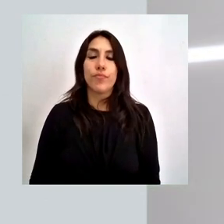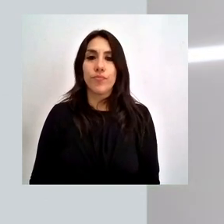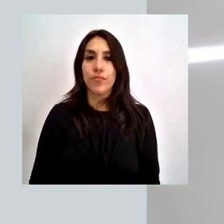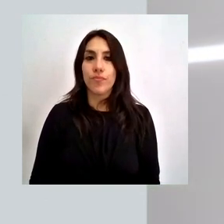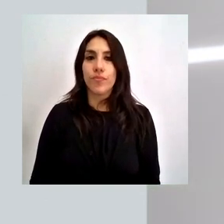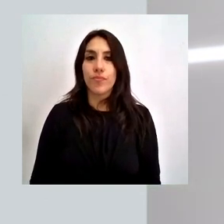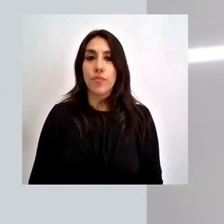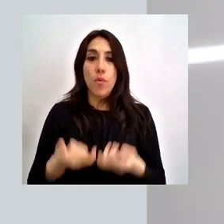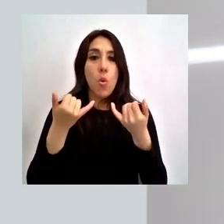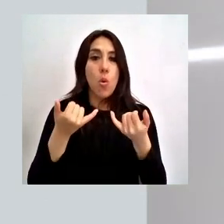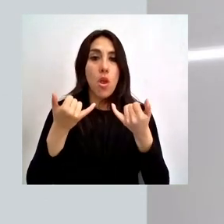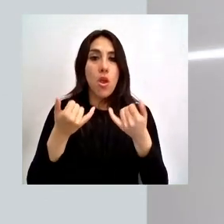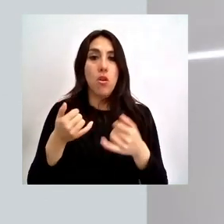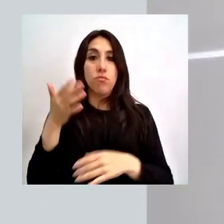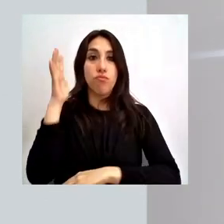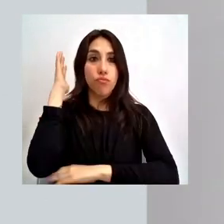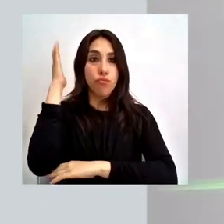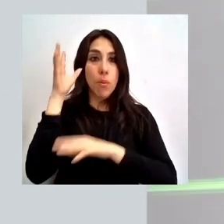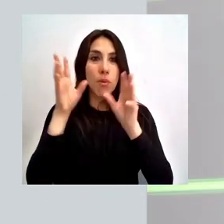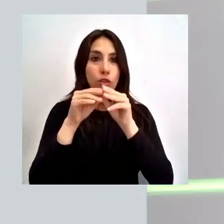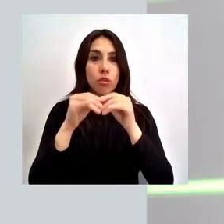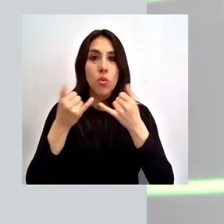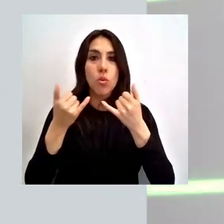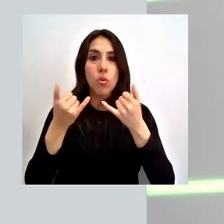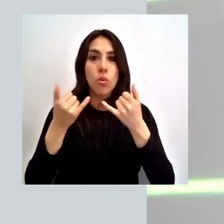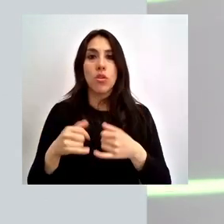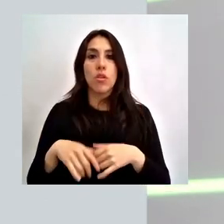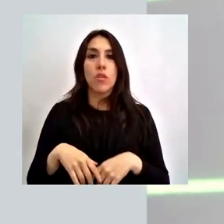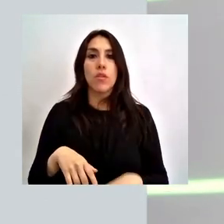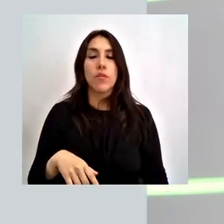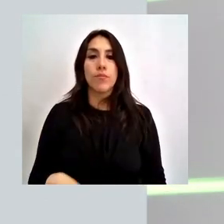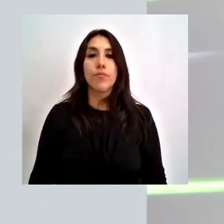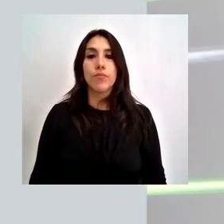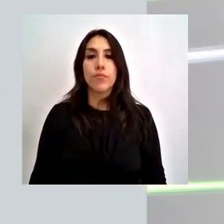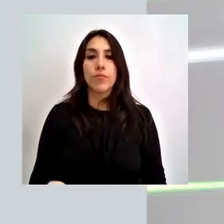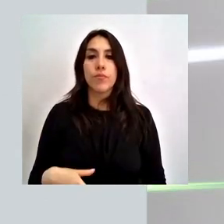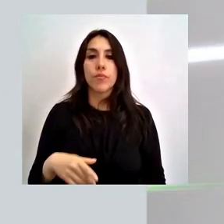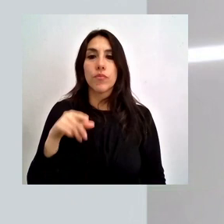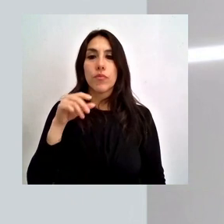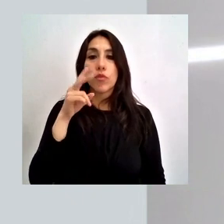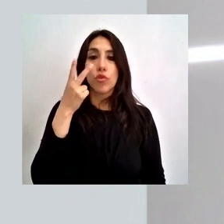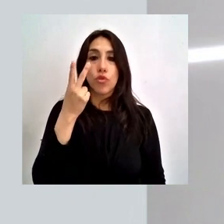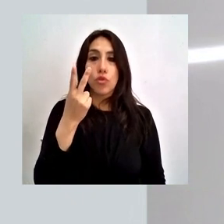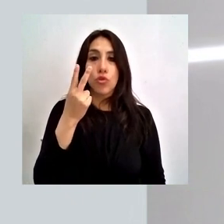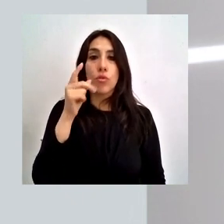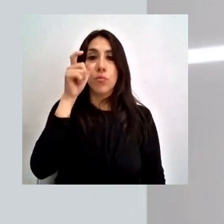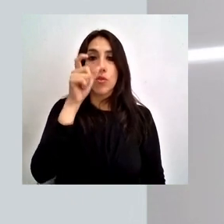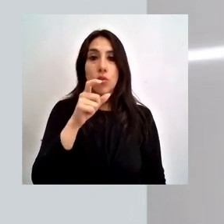Moving from discourse to action, we will have the presentations of two speakers